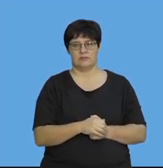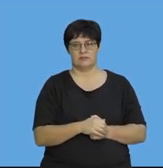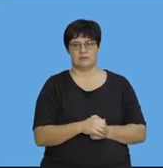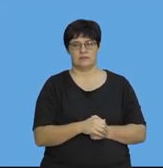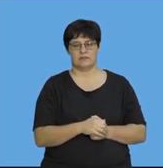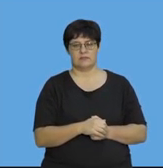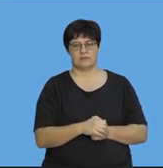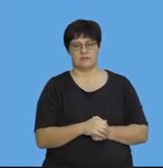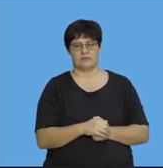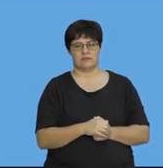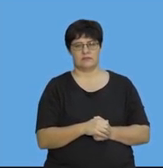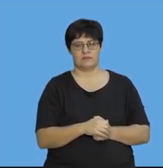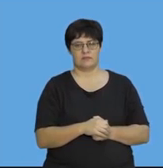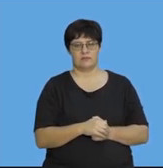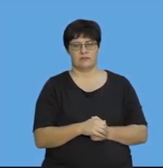Ink, there we go.